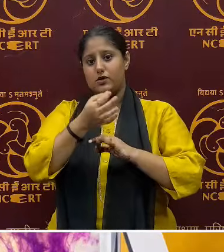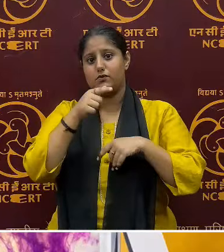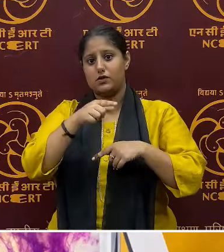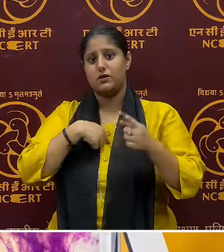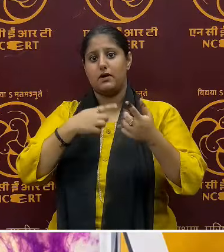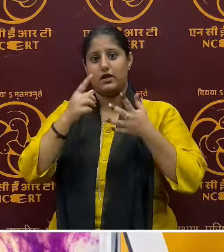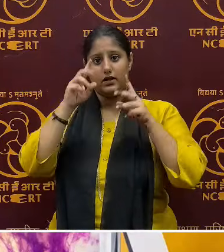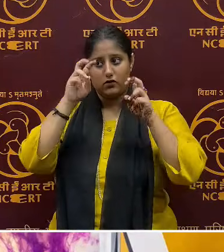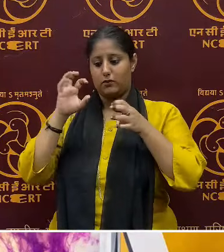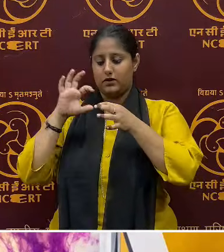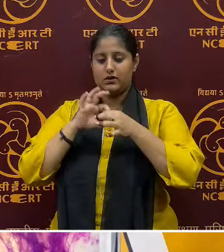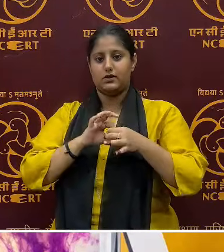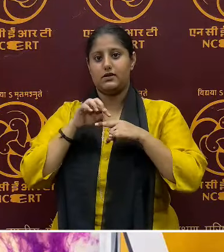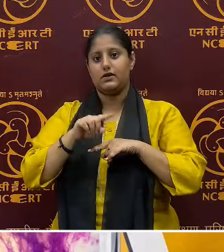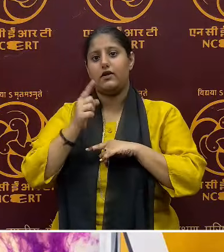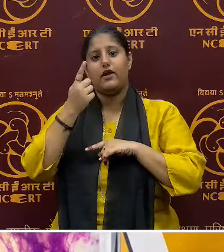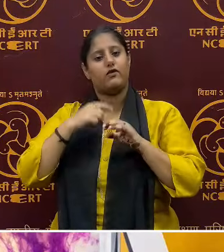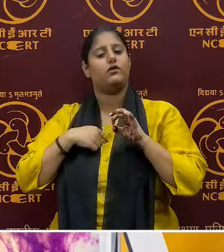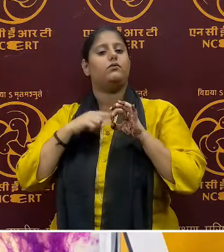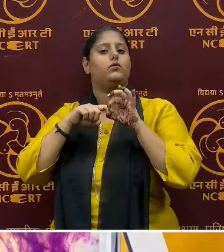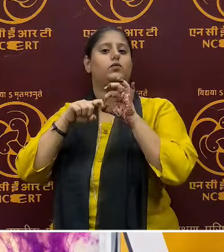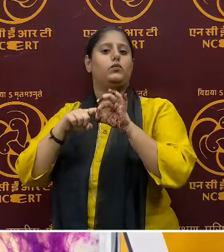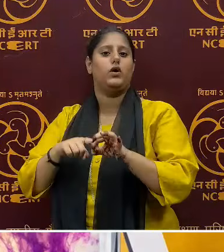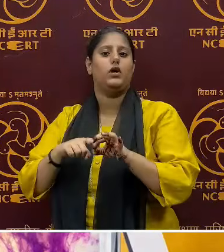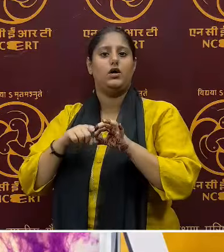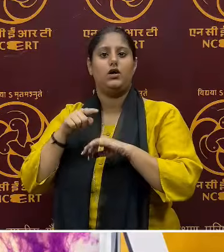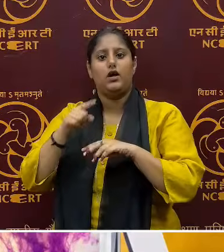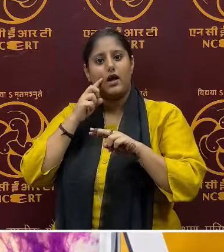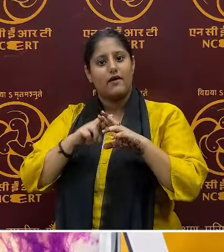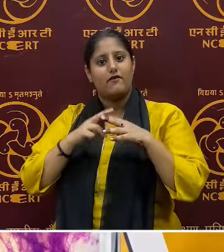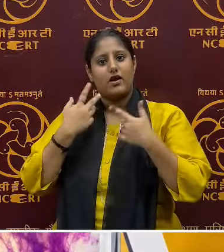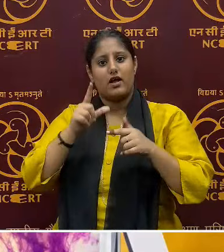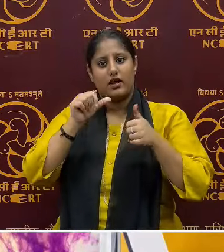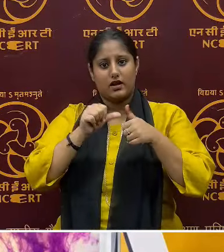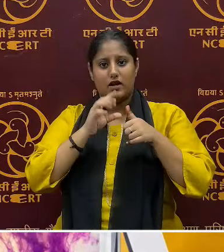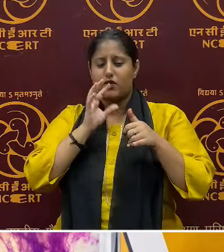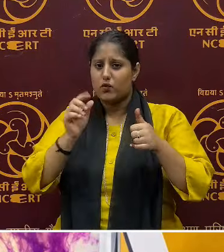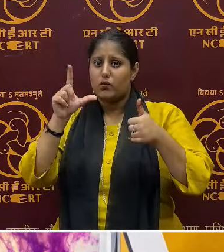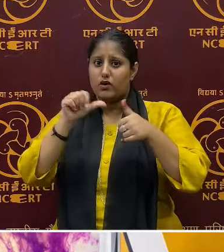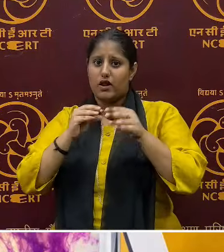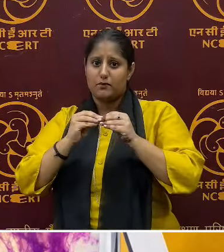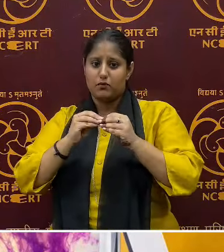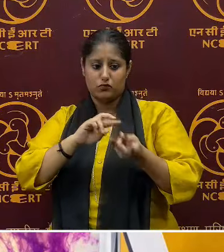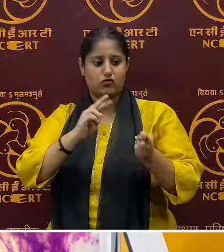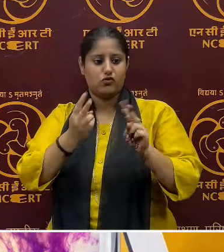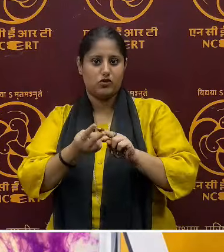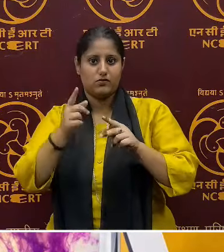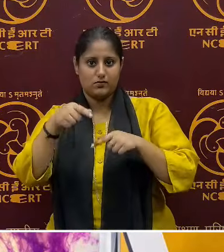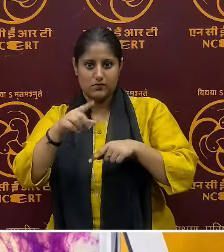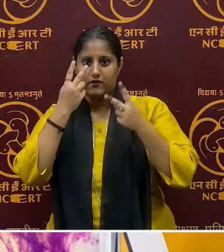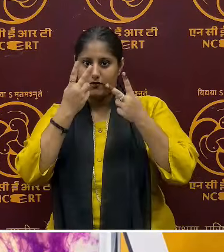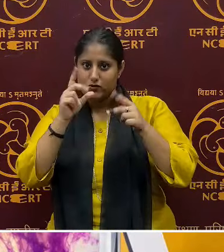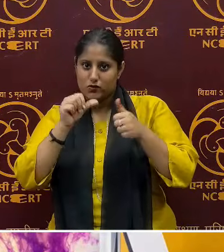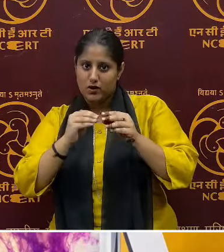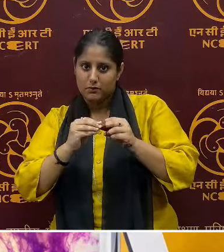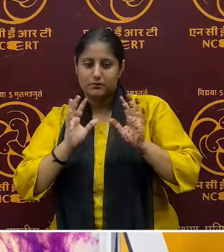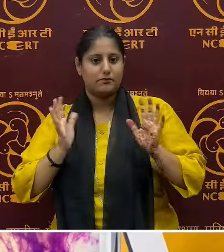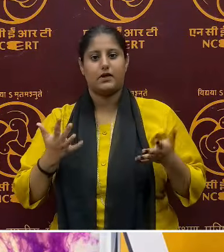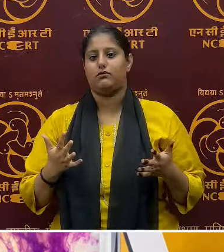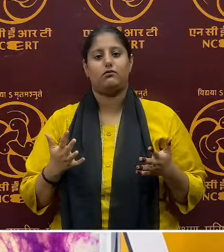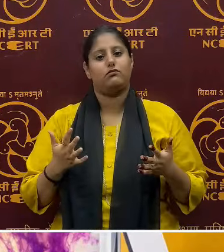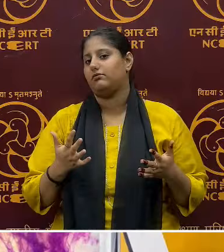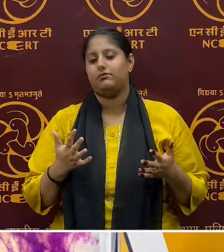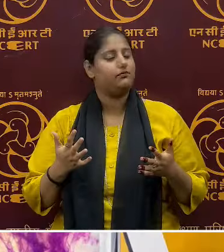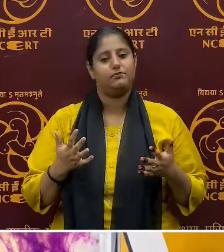to the topic, one question, that is it the replacement of real physical laboratories? No, there is no replacement of real